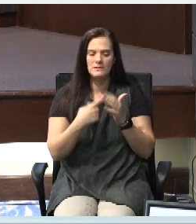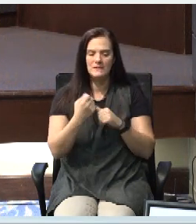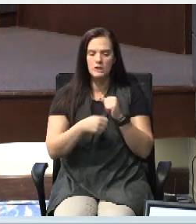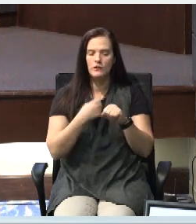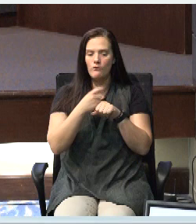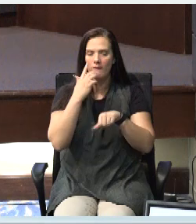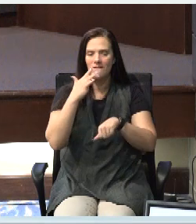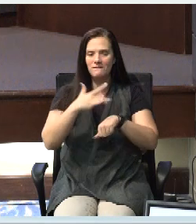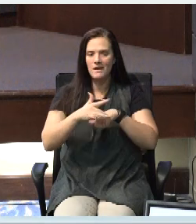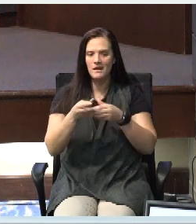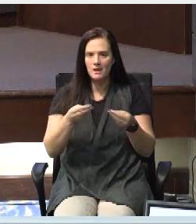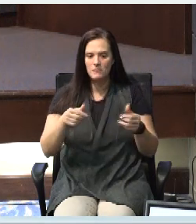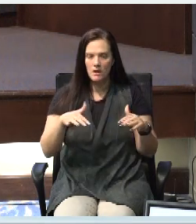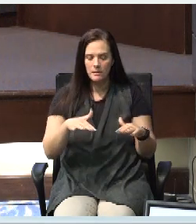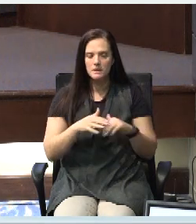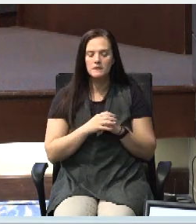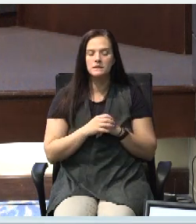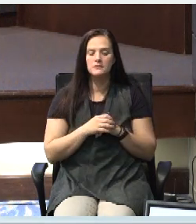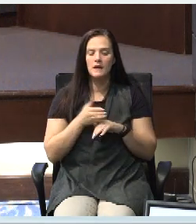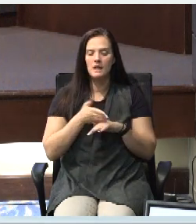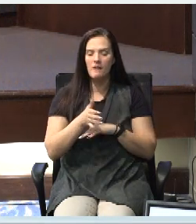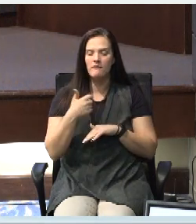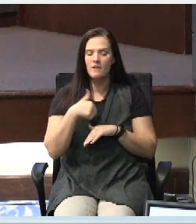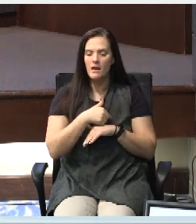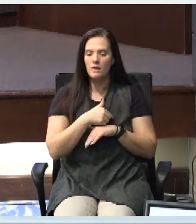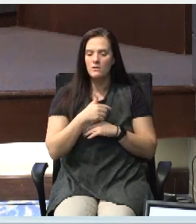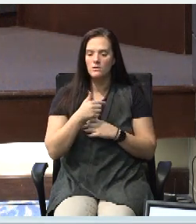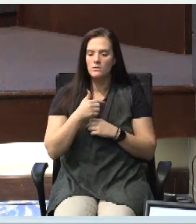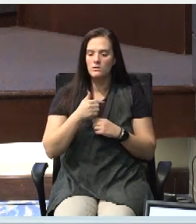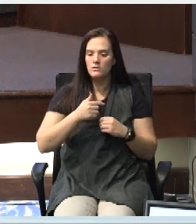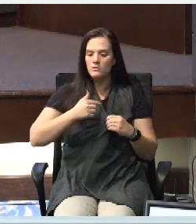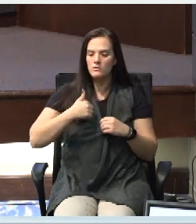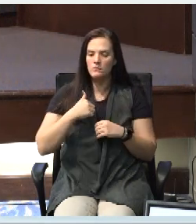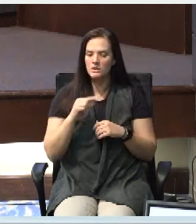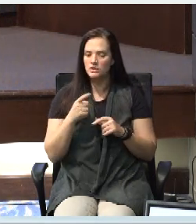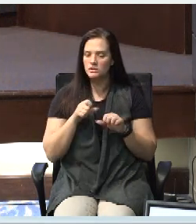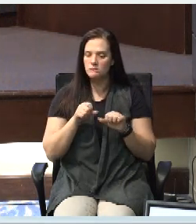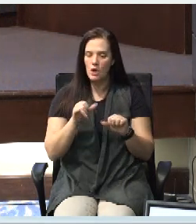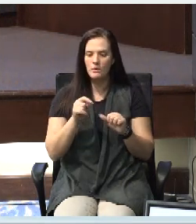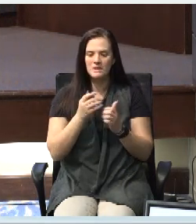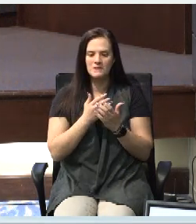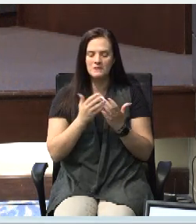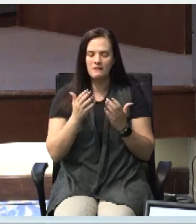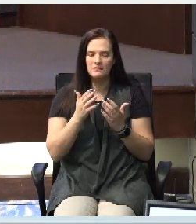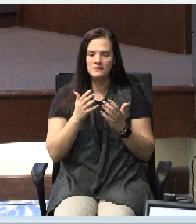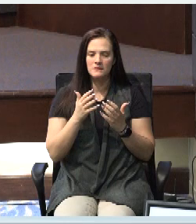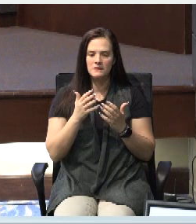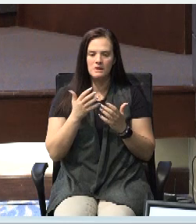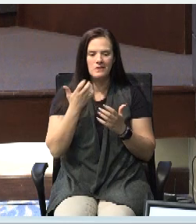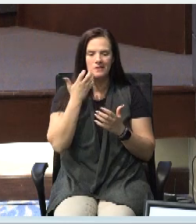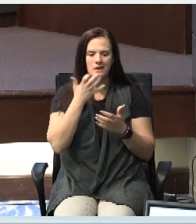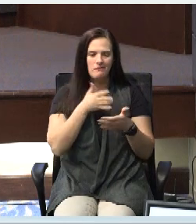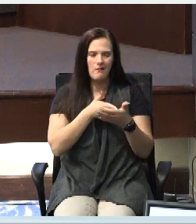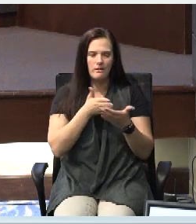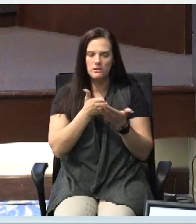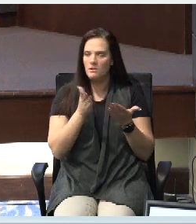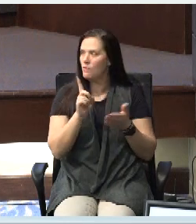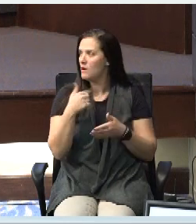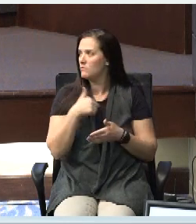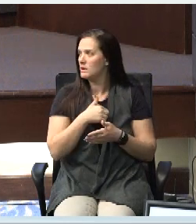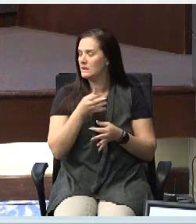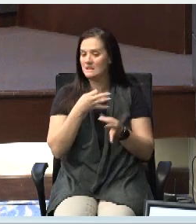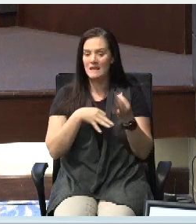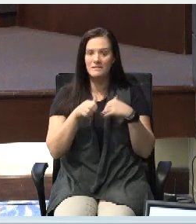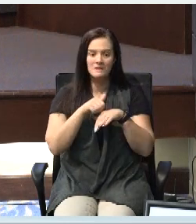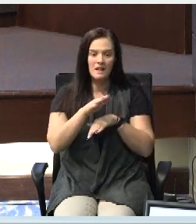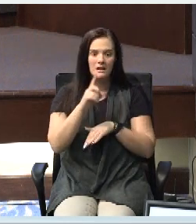properties. And after that, we just mow it, and it's stuff that's repeat violation stuff that we just, instead of